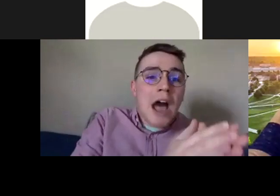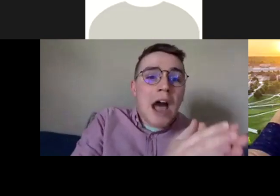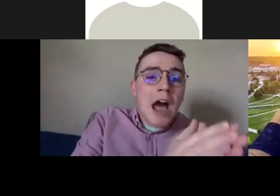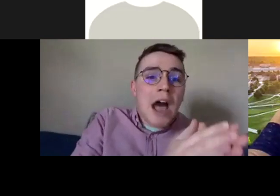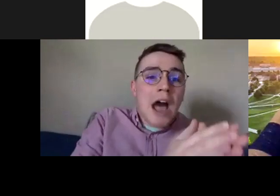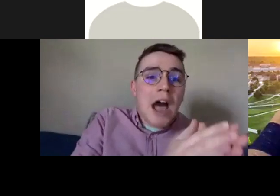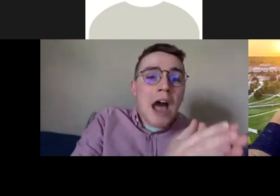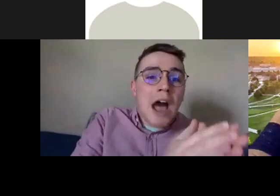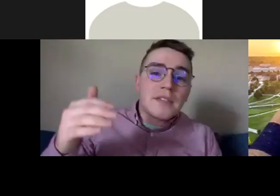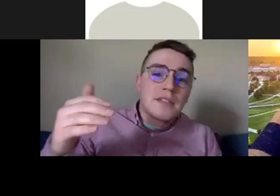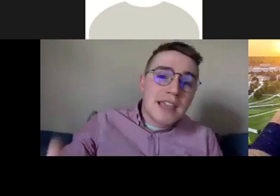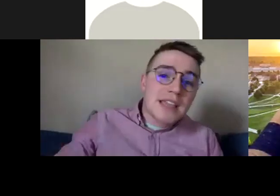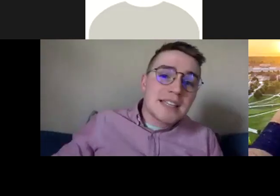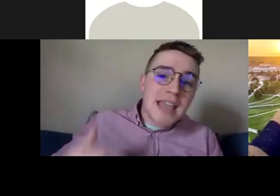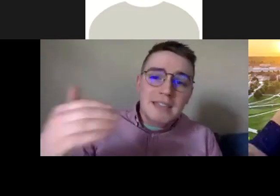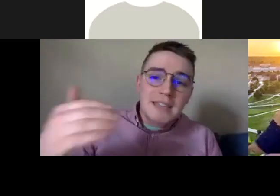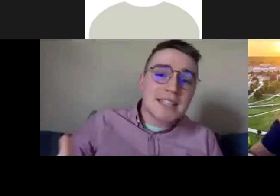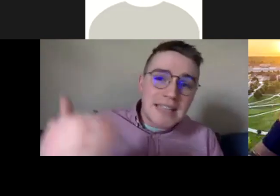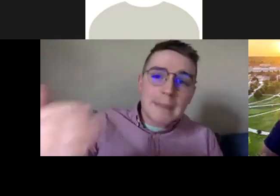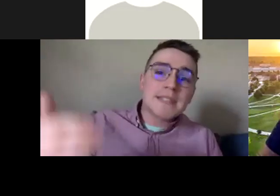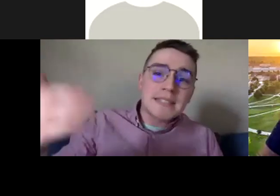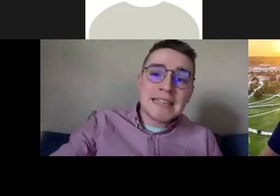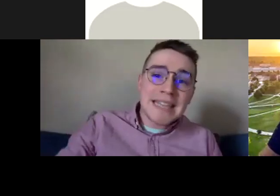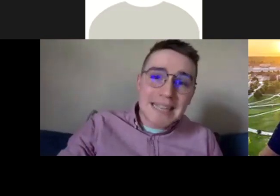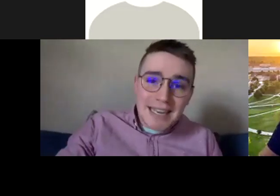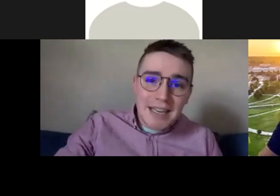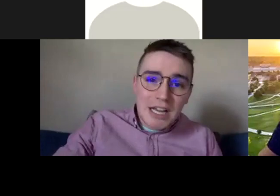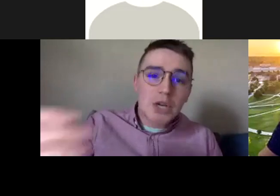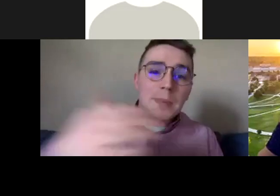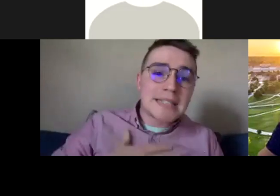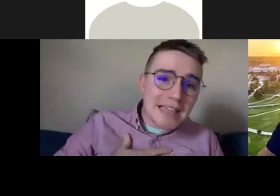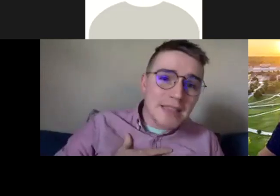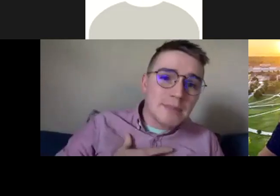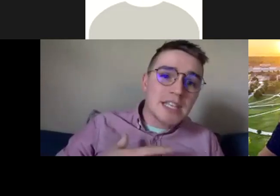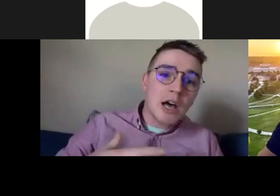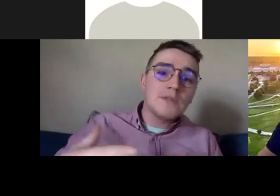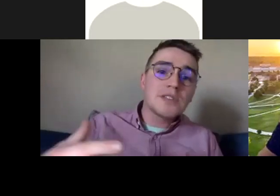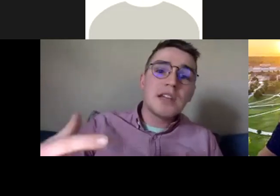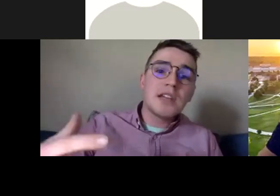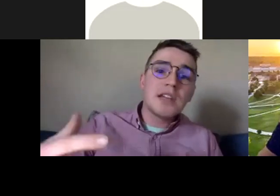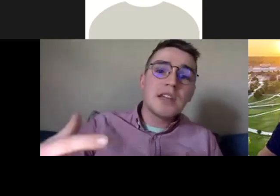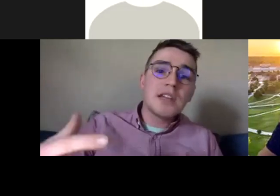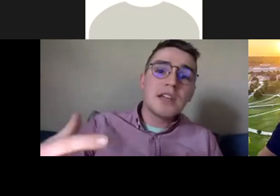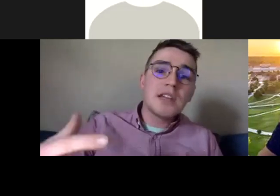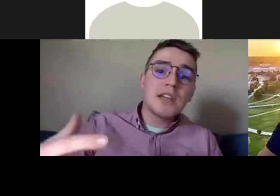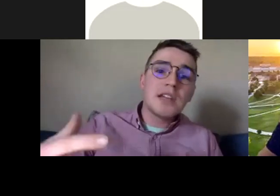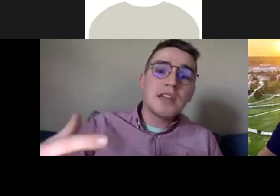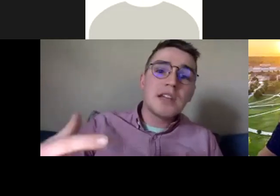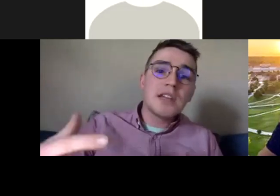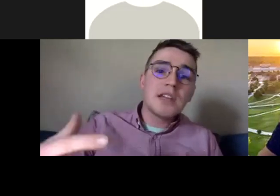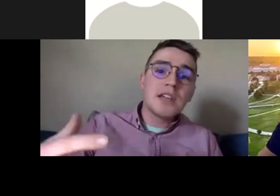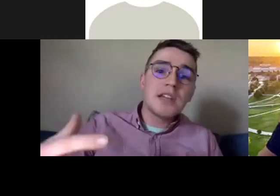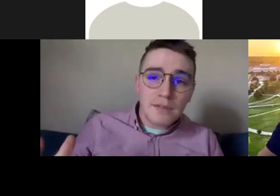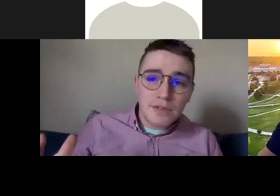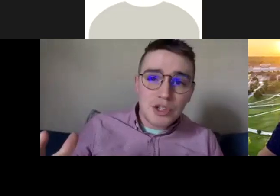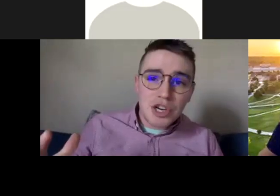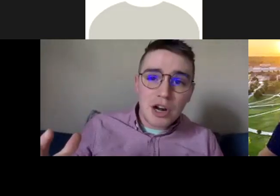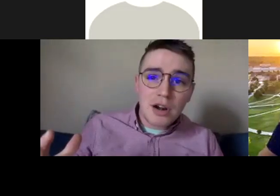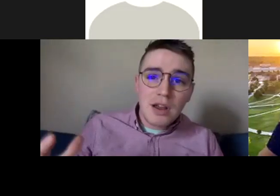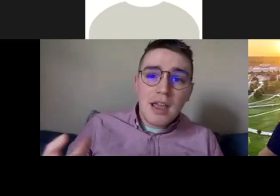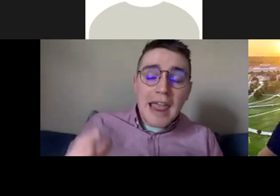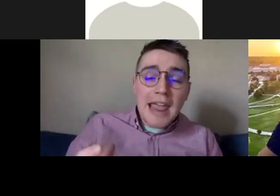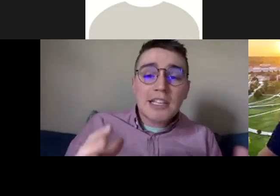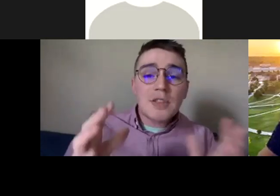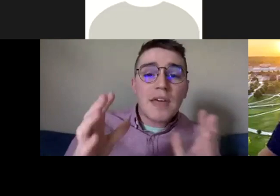space to breathe so that they can take the steps needed to protect themselves, to make sure that they can plan for the